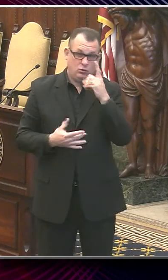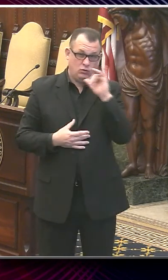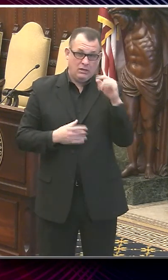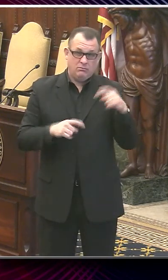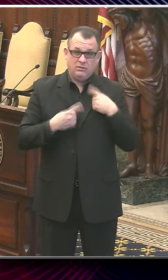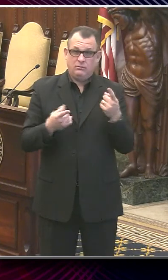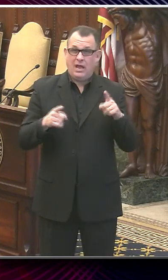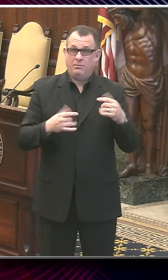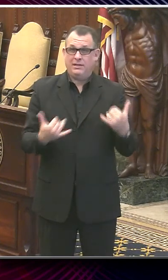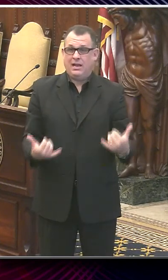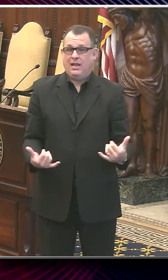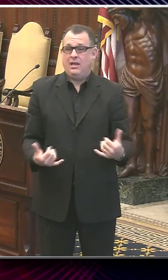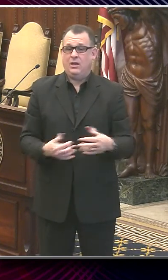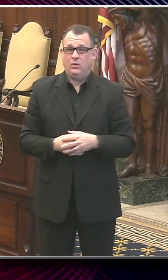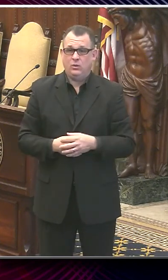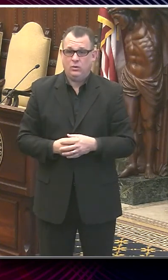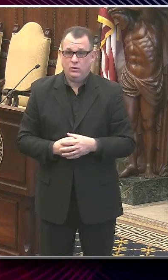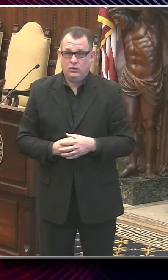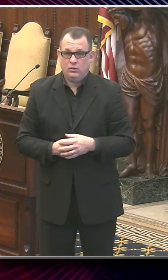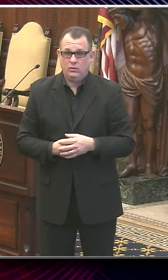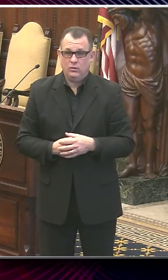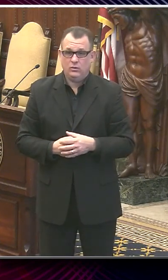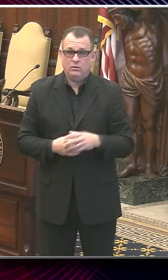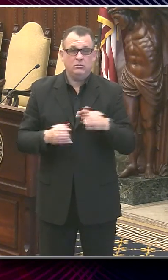we're getting back out of this